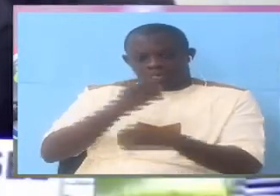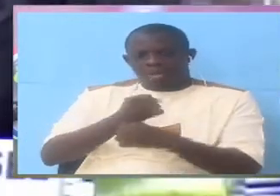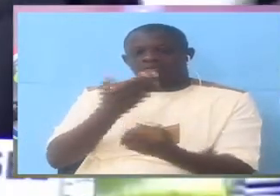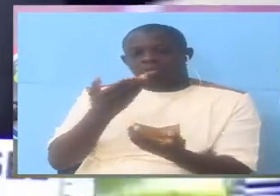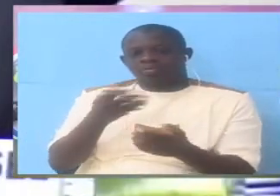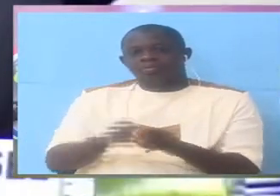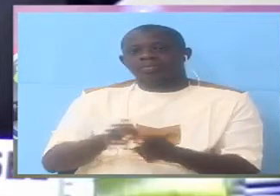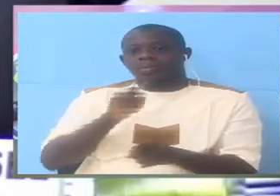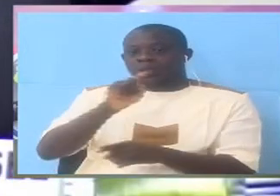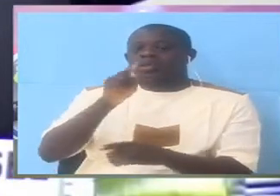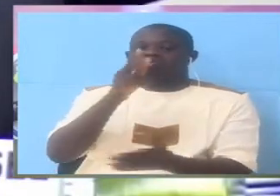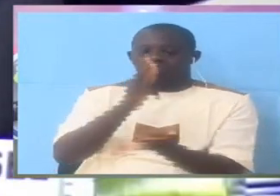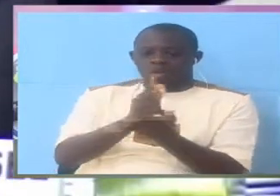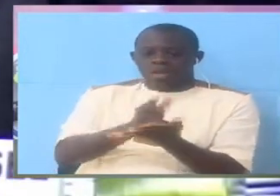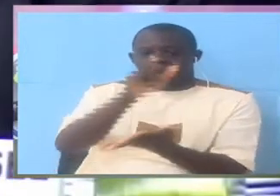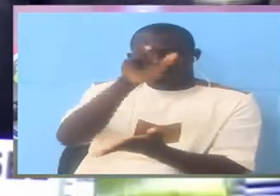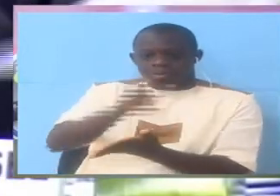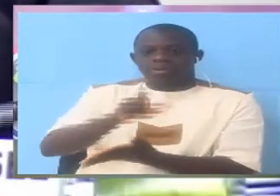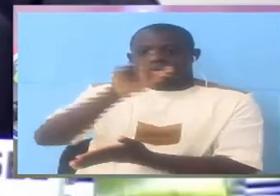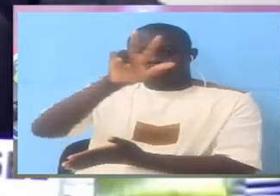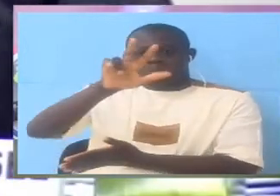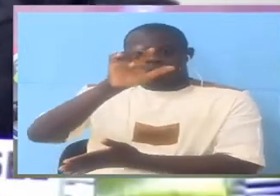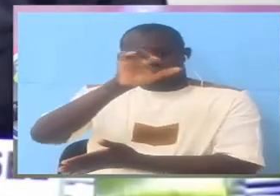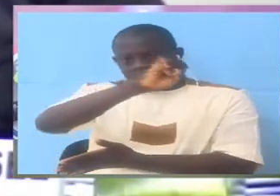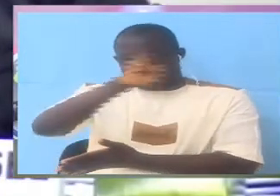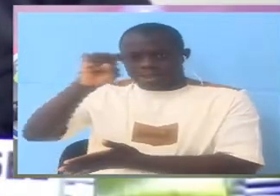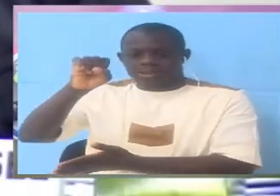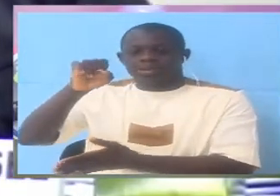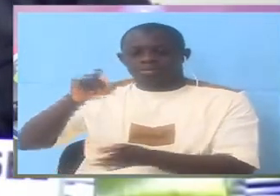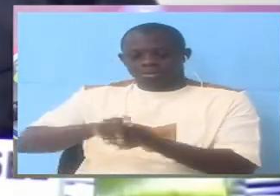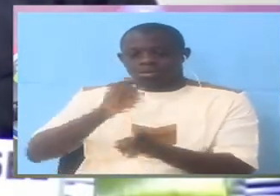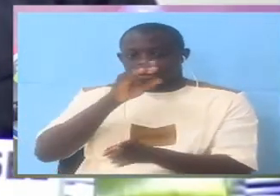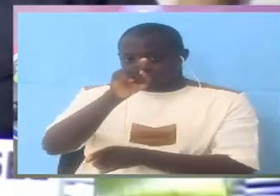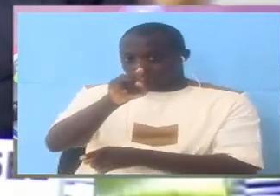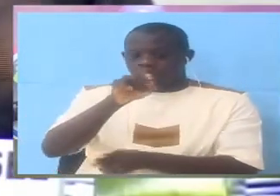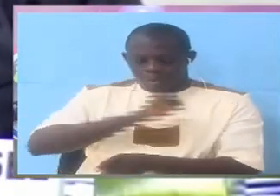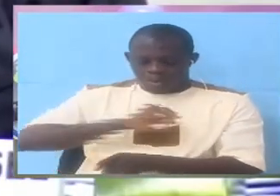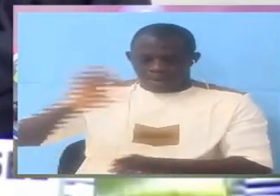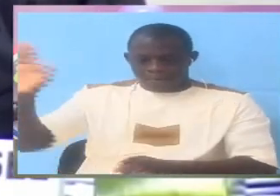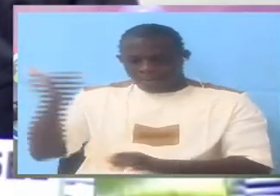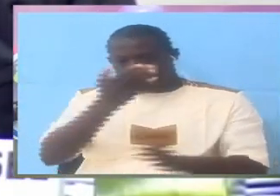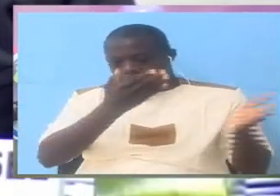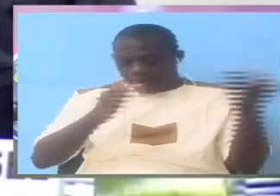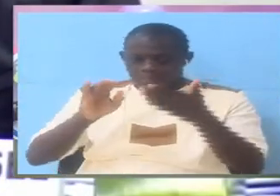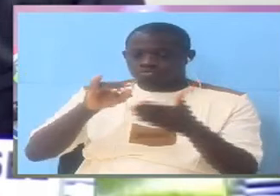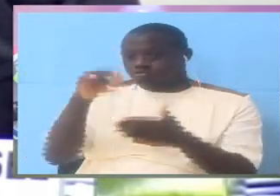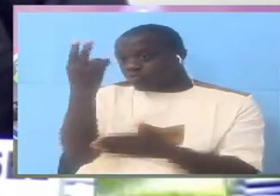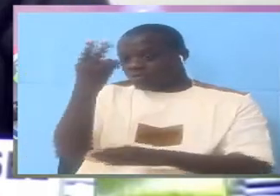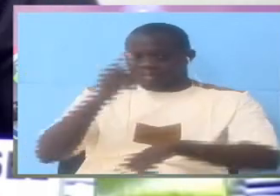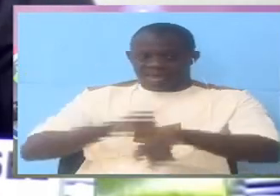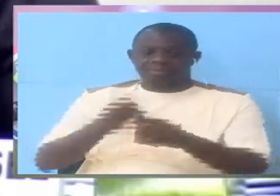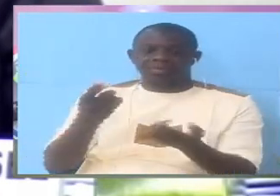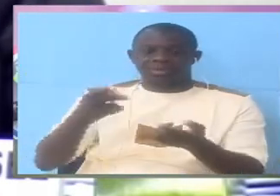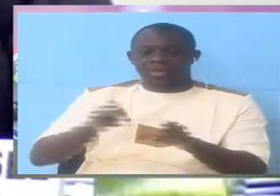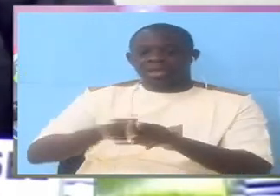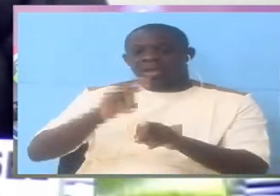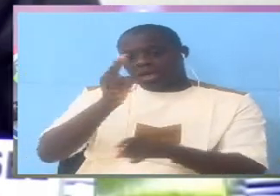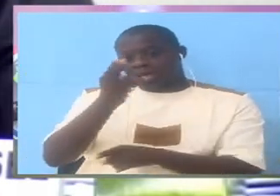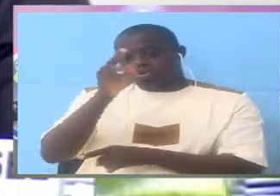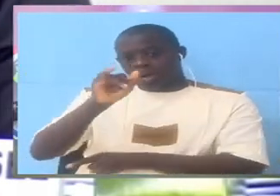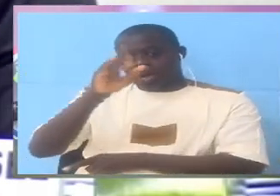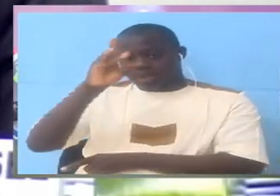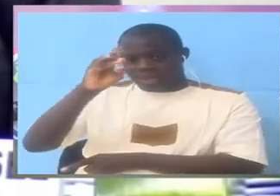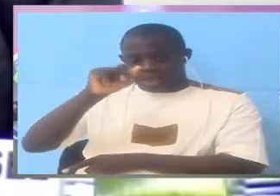witnesses, Wasa Kamara also said you deliberately hit him. You slapped him twice. Haidara also said